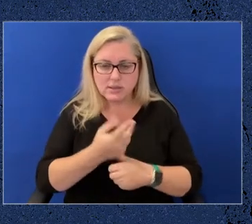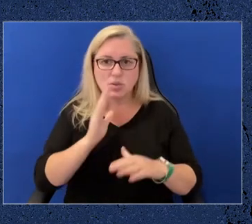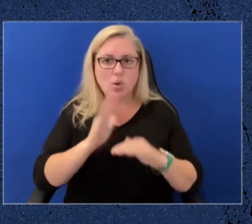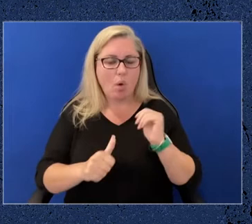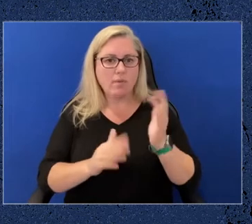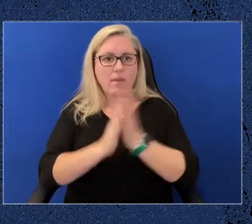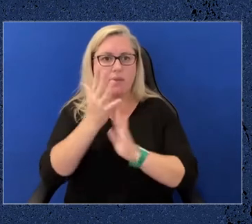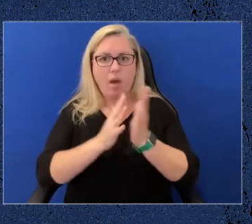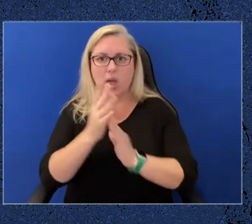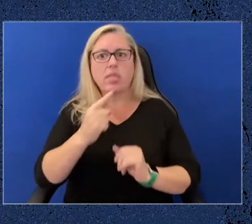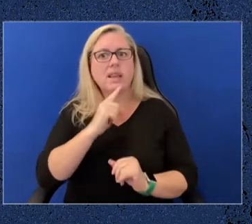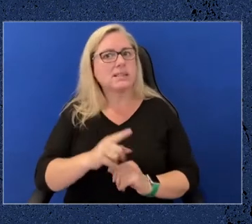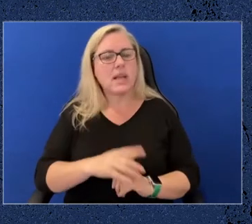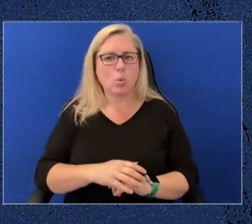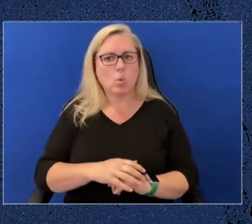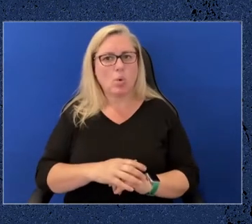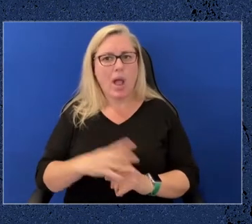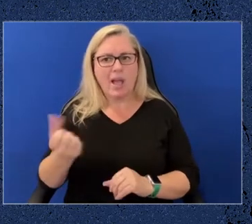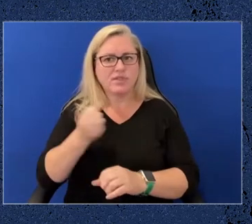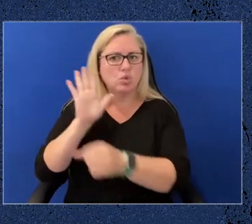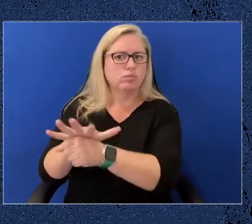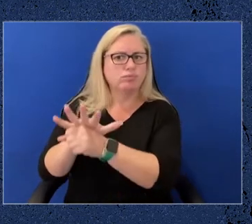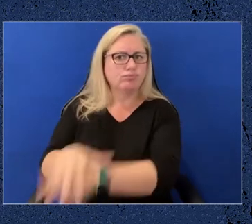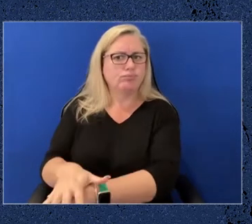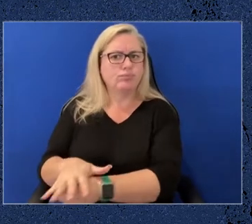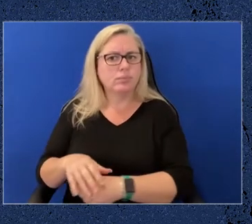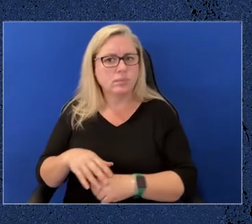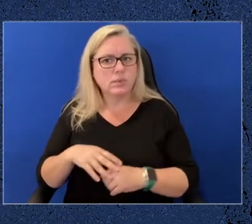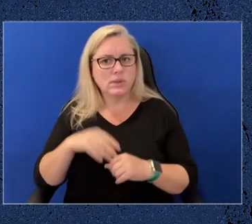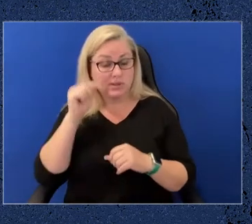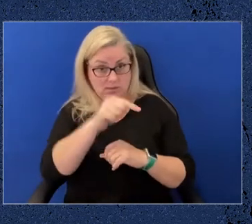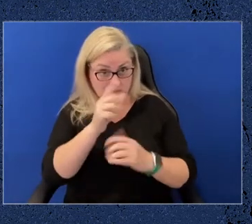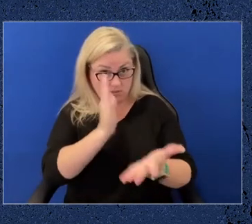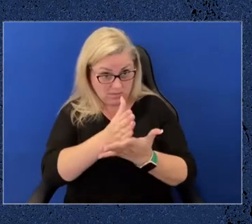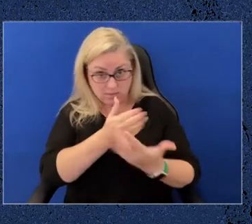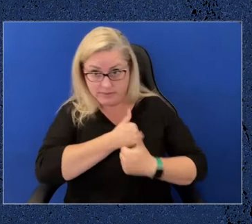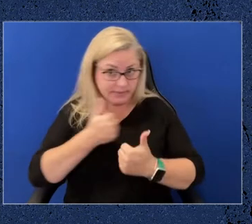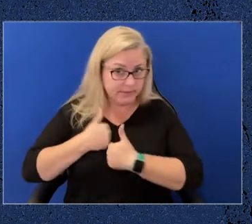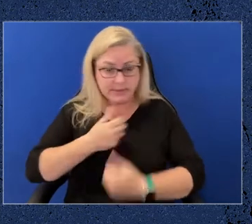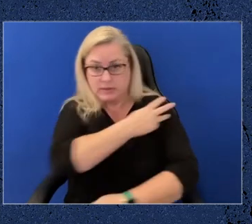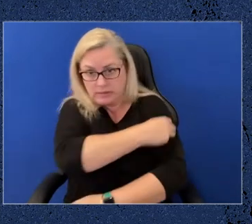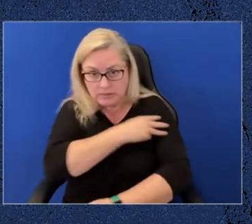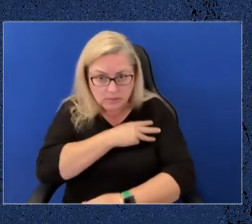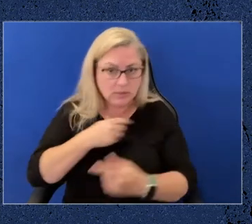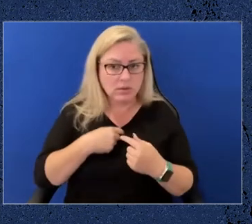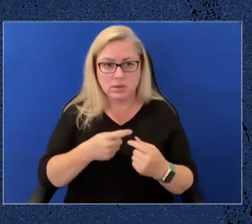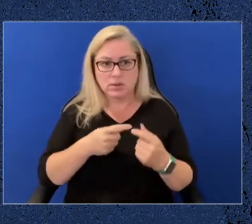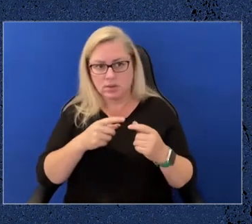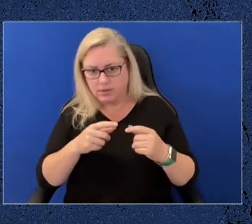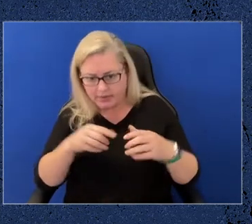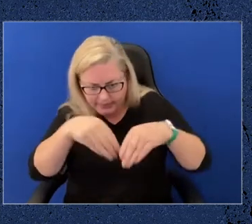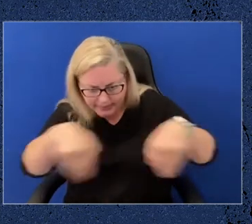our fire agencies, they're paramilitary organisations with sergeants and, you know, all this and containment